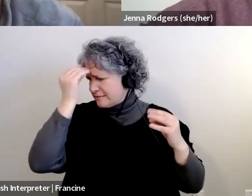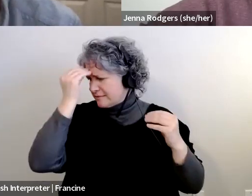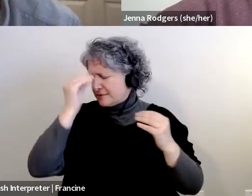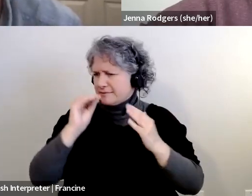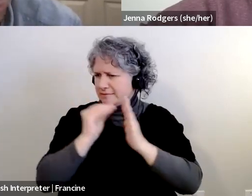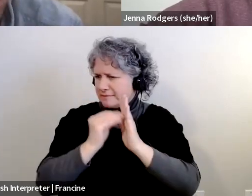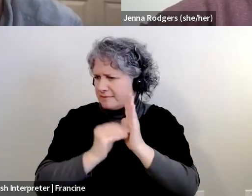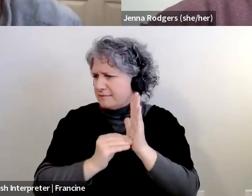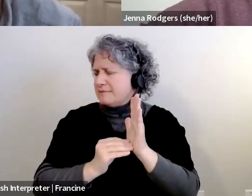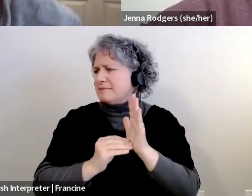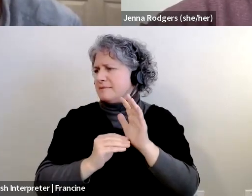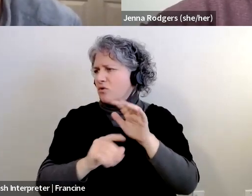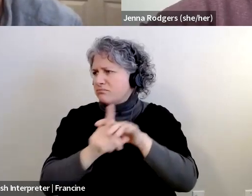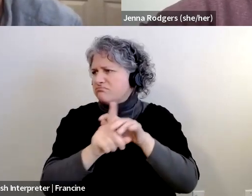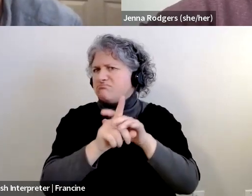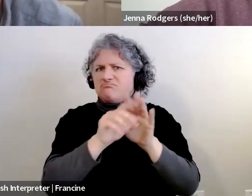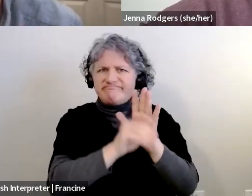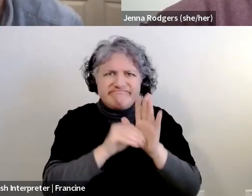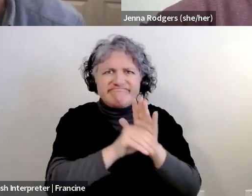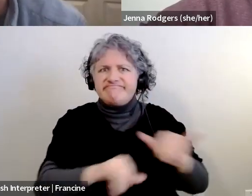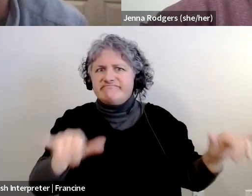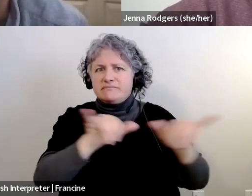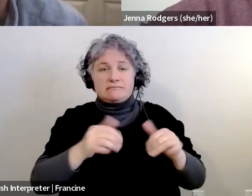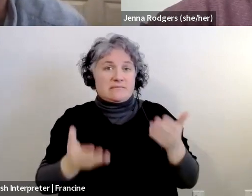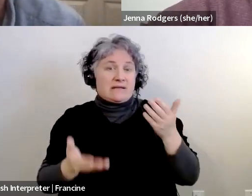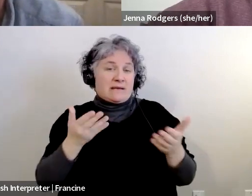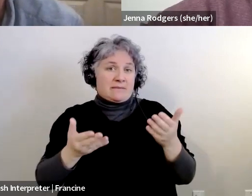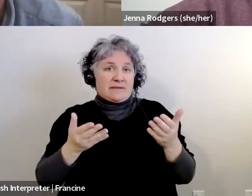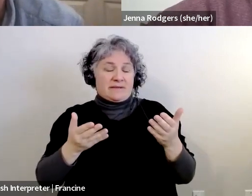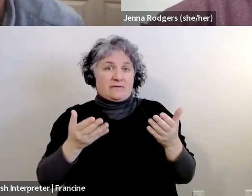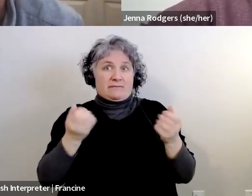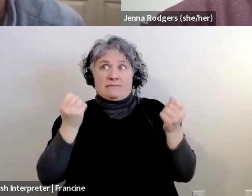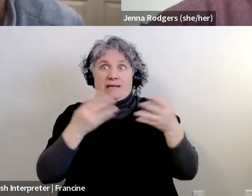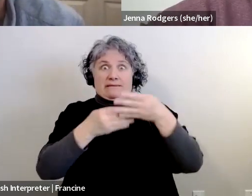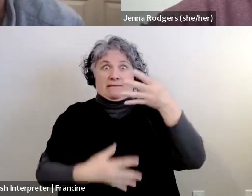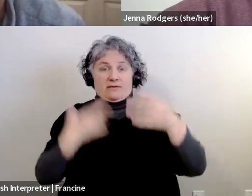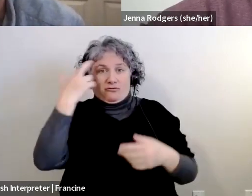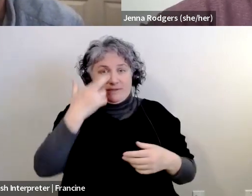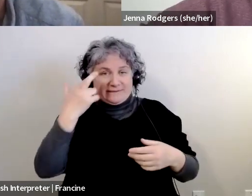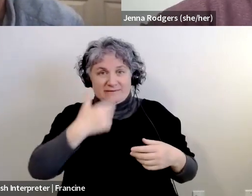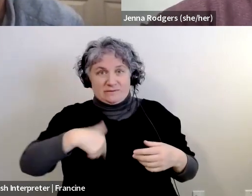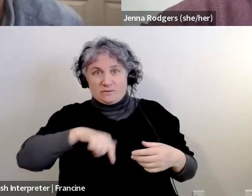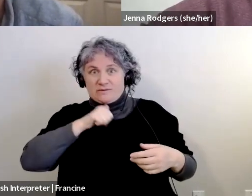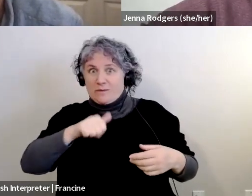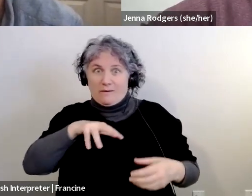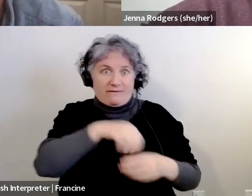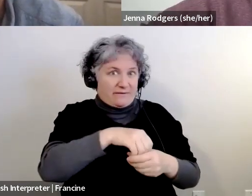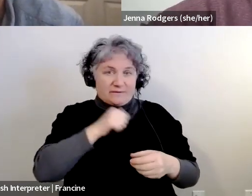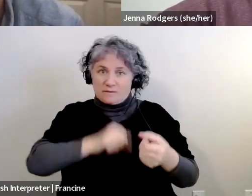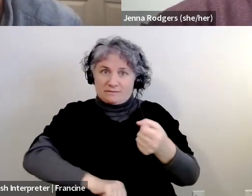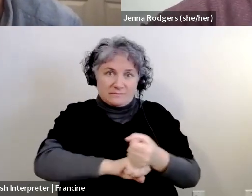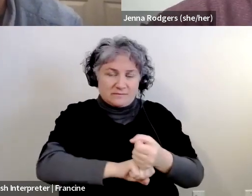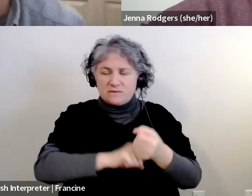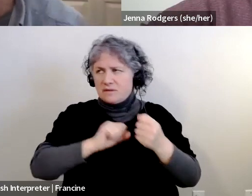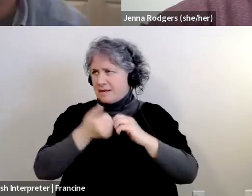maybe for all those reasons, don't do what we hope we would. So how are we reflecting on those